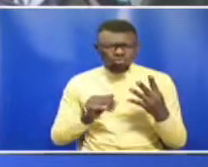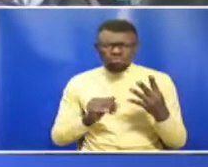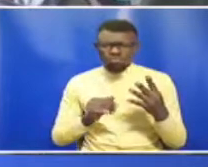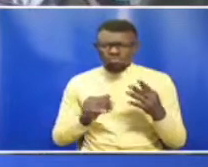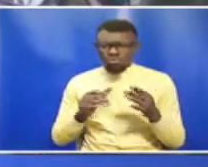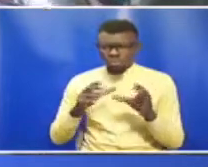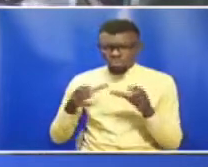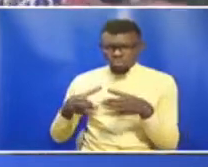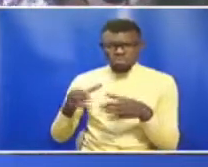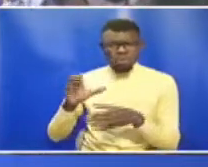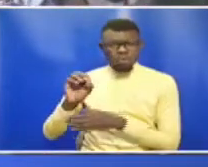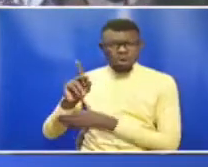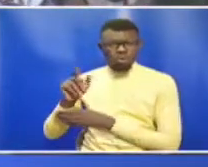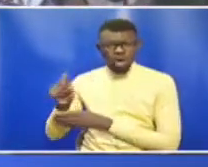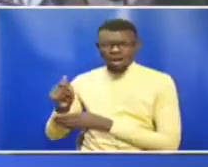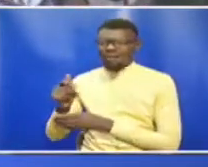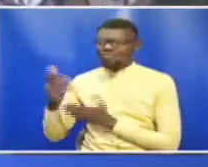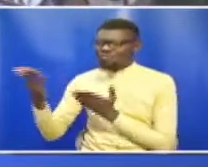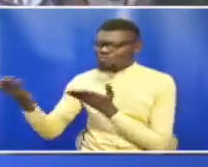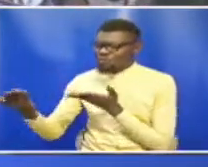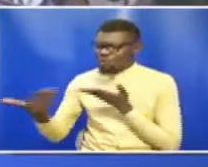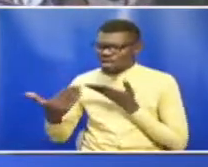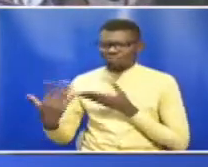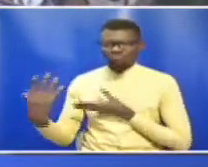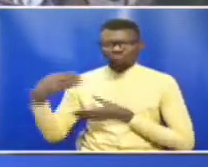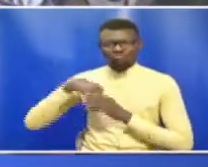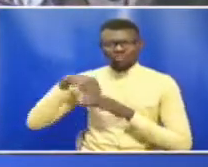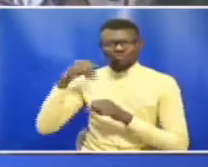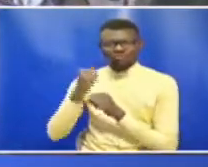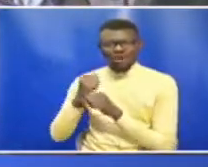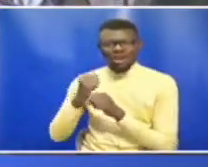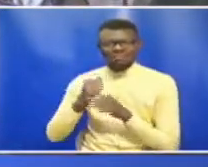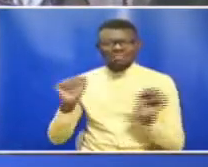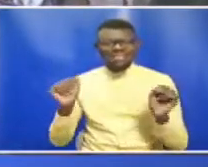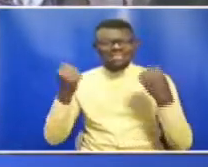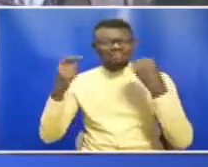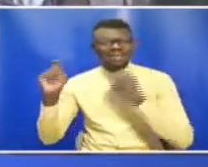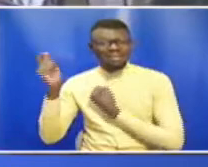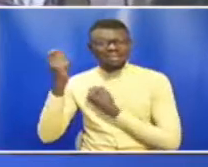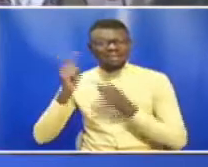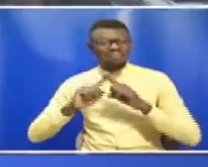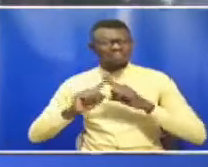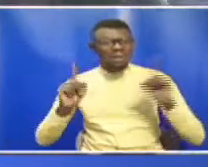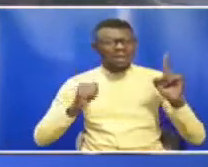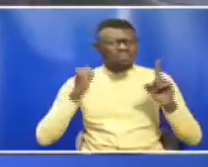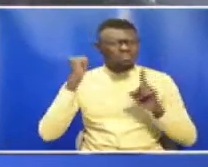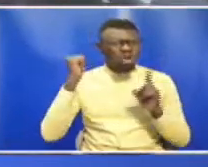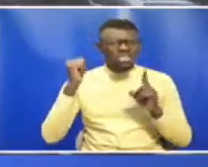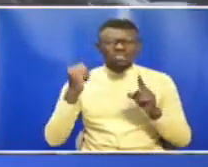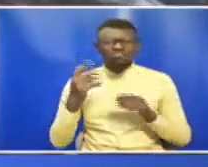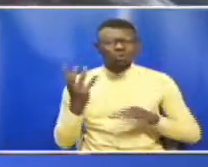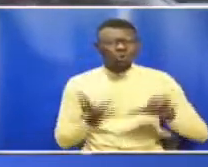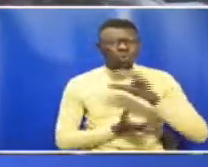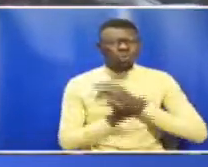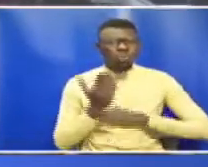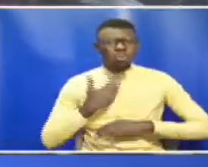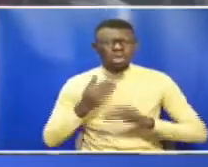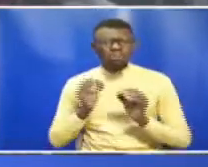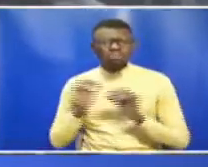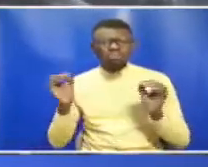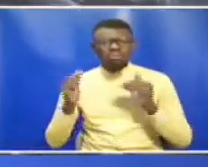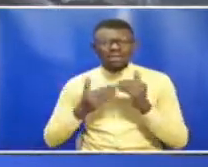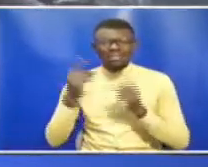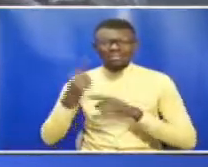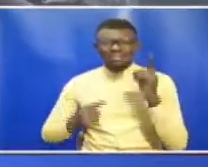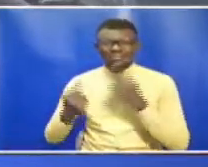Wao ndio tunawaalika wajiunge na sisi tuokoe Kenya. Lakini hatutaki siasa ya furugu. Kufikia Januari